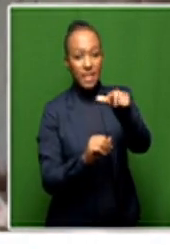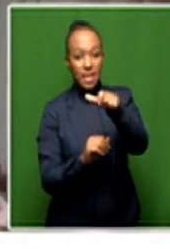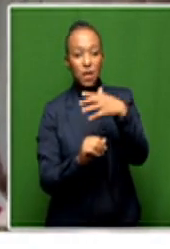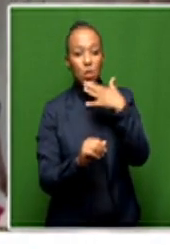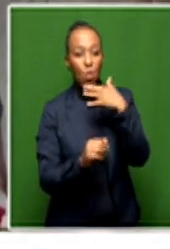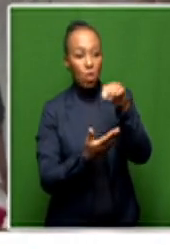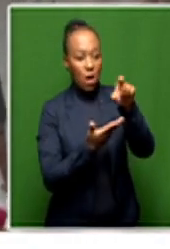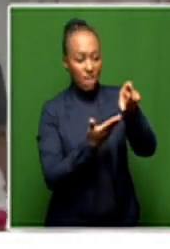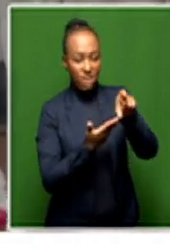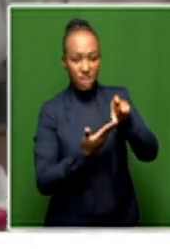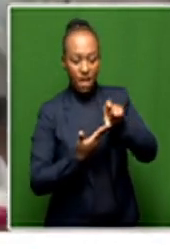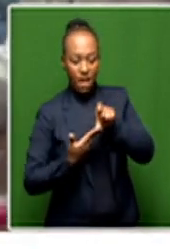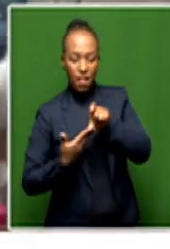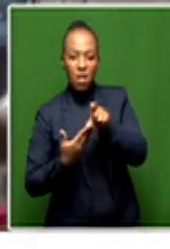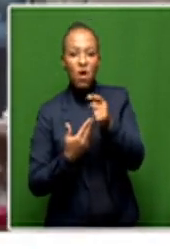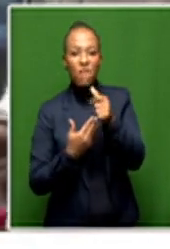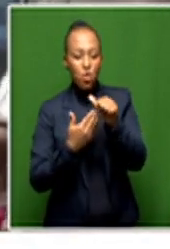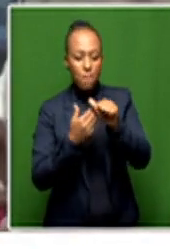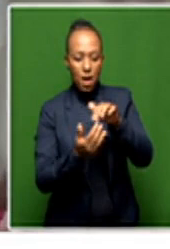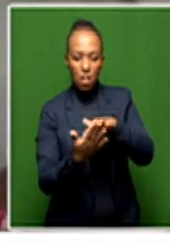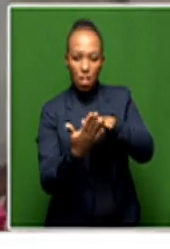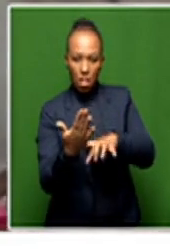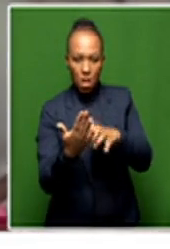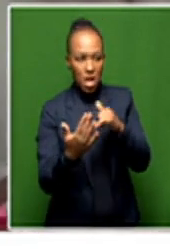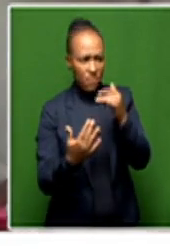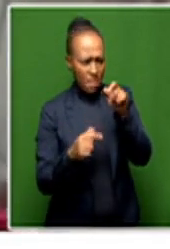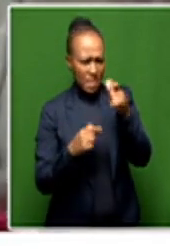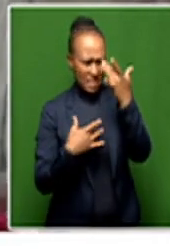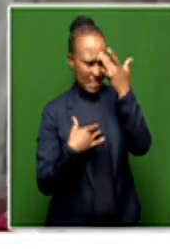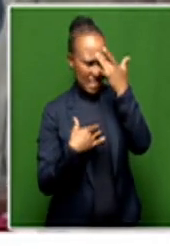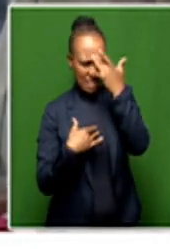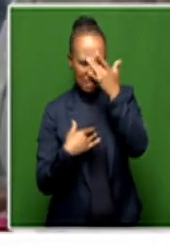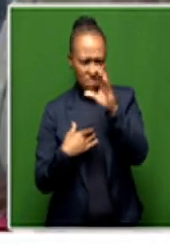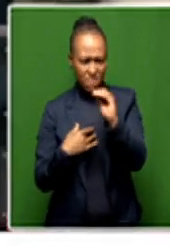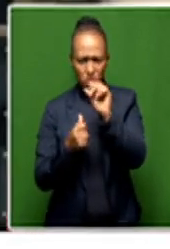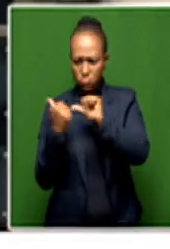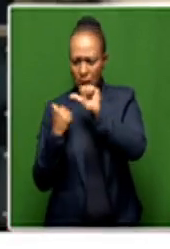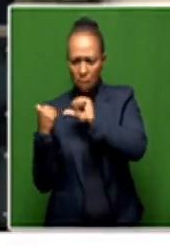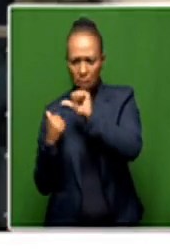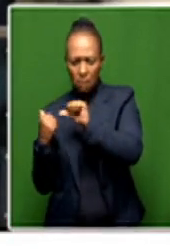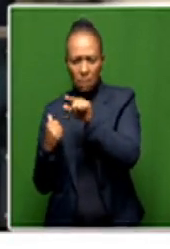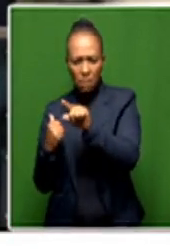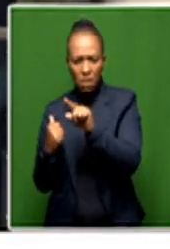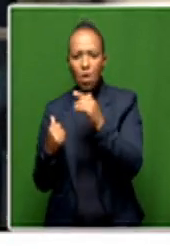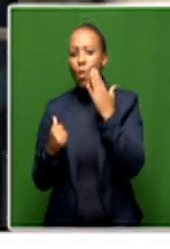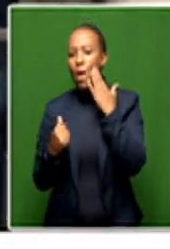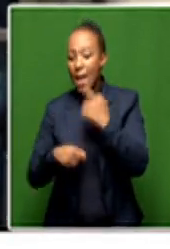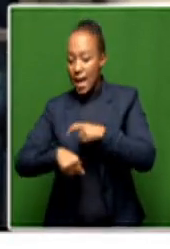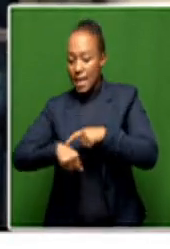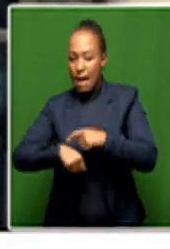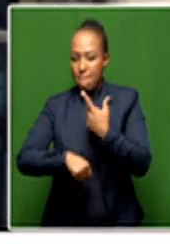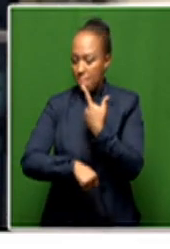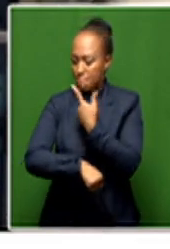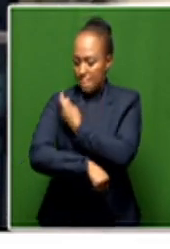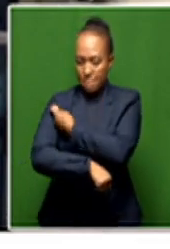specific vial in a few months from there on start to get sick, and you can trace it back to when it was administered,